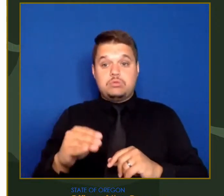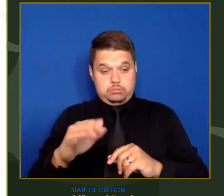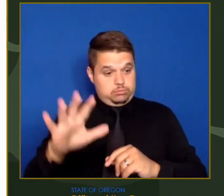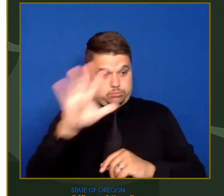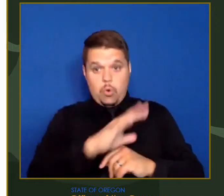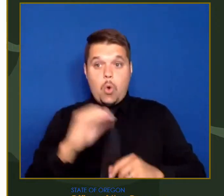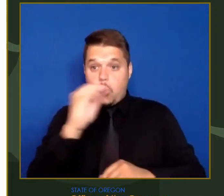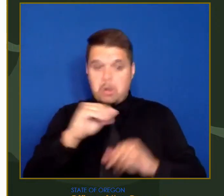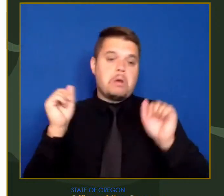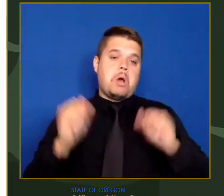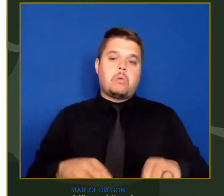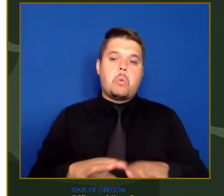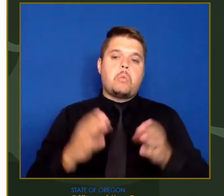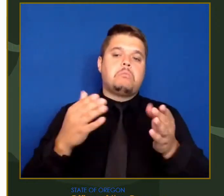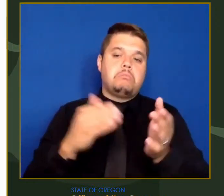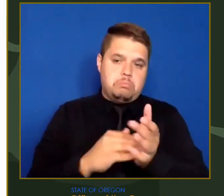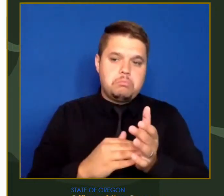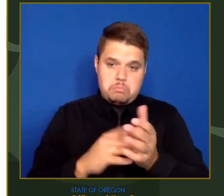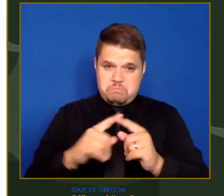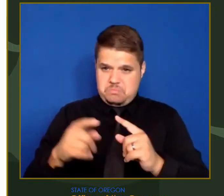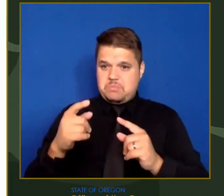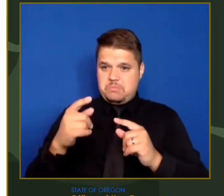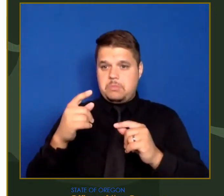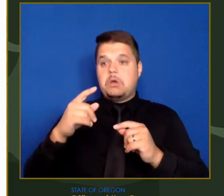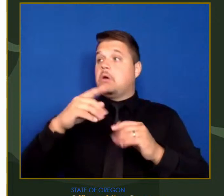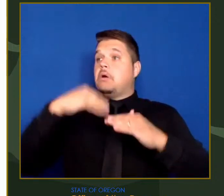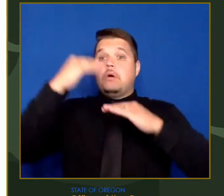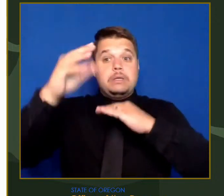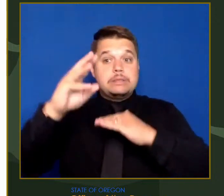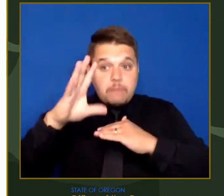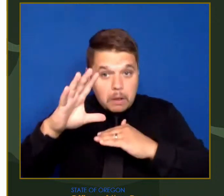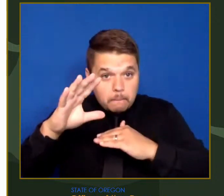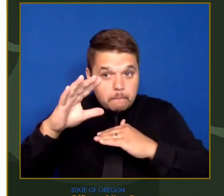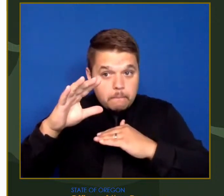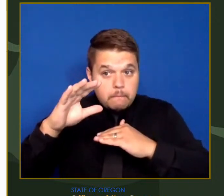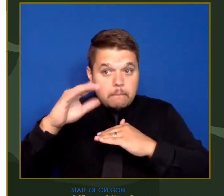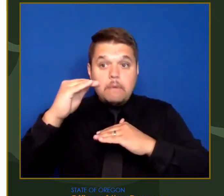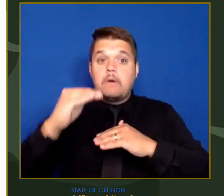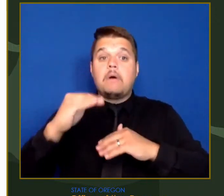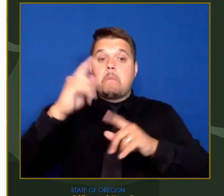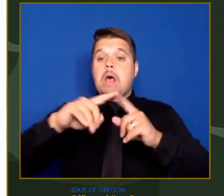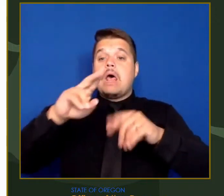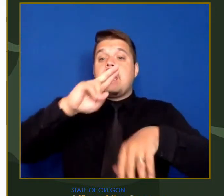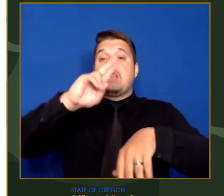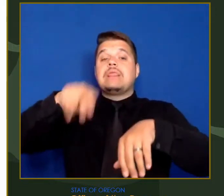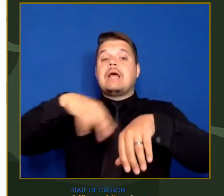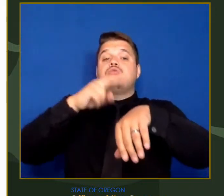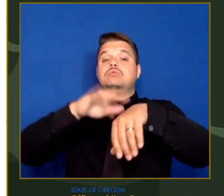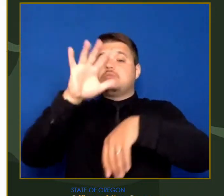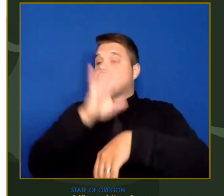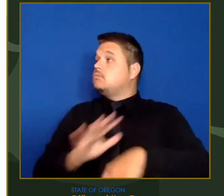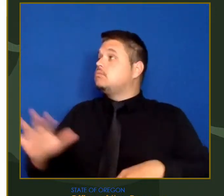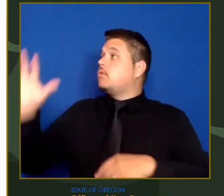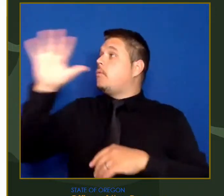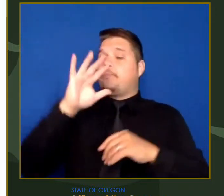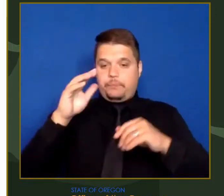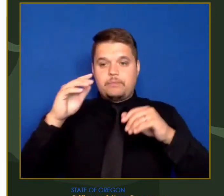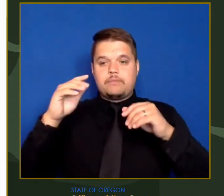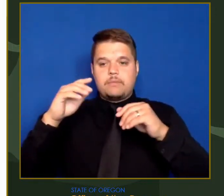51%. However, it's clear we did hit a speed bump over the Memorial Day weekend. Our daily average doses delivered dropped